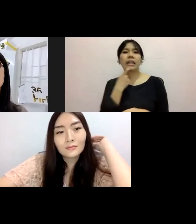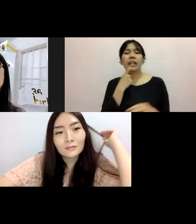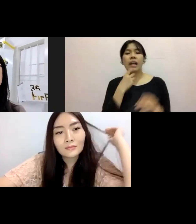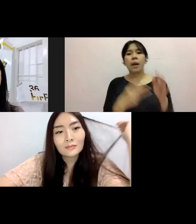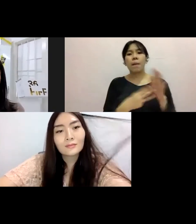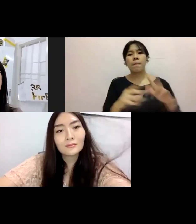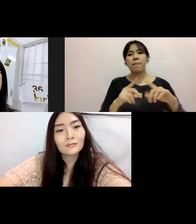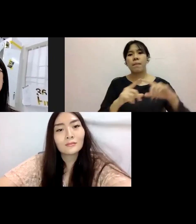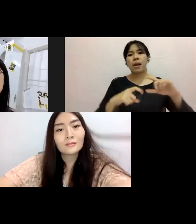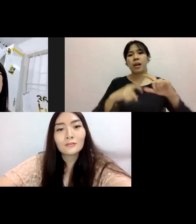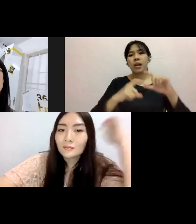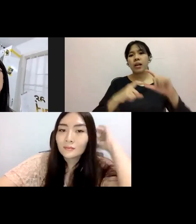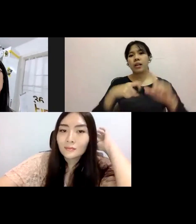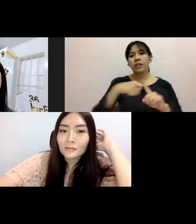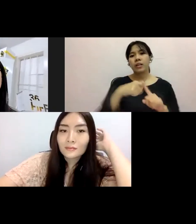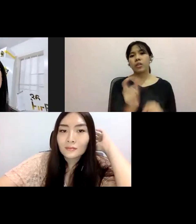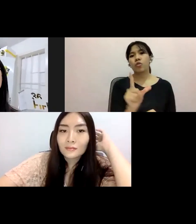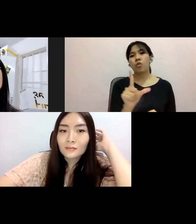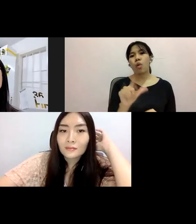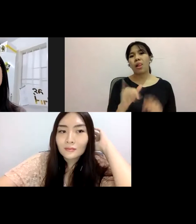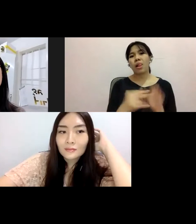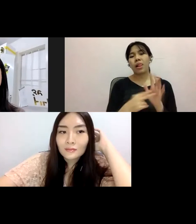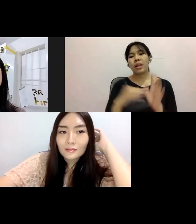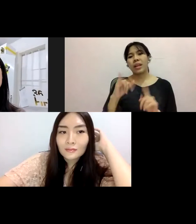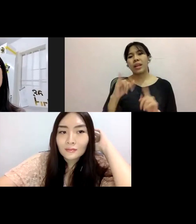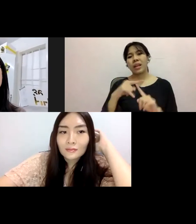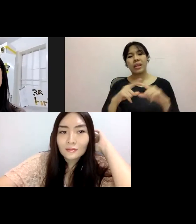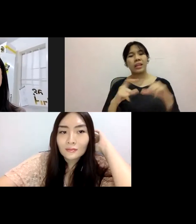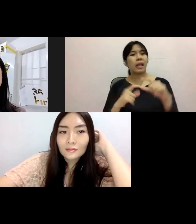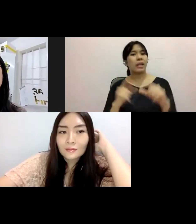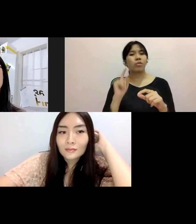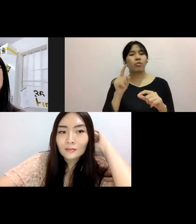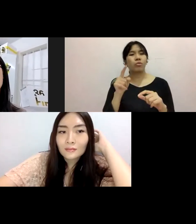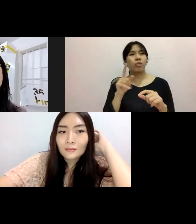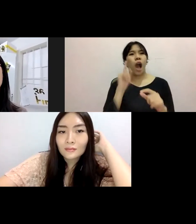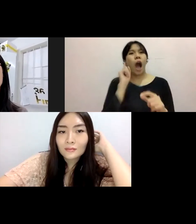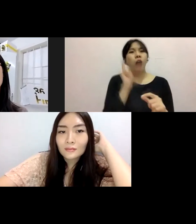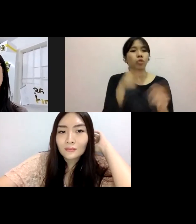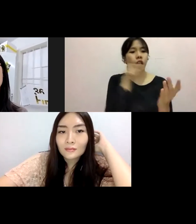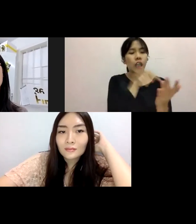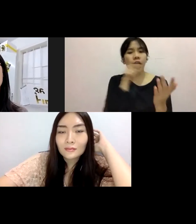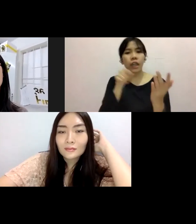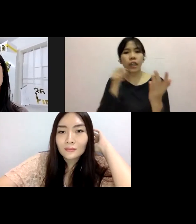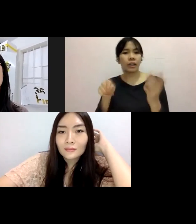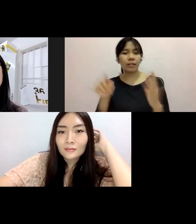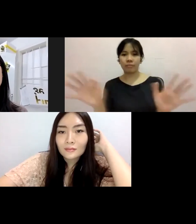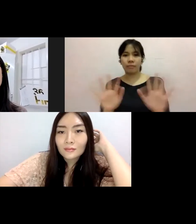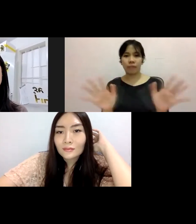and that is the only objective, you know. But then,